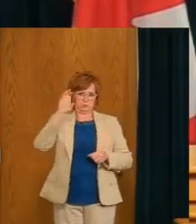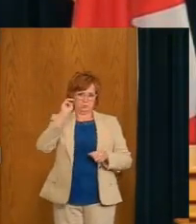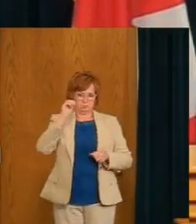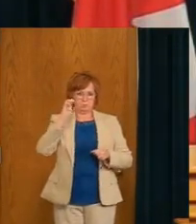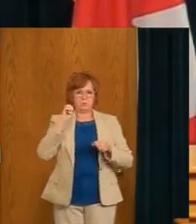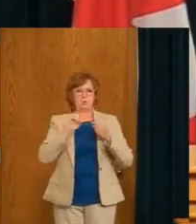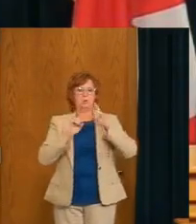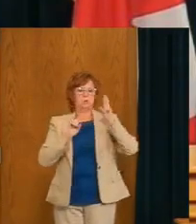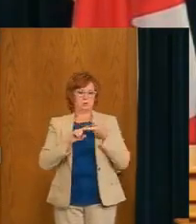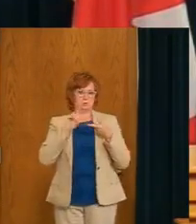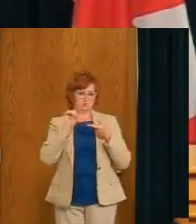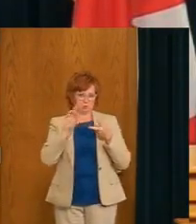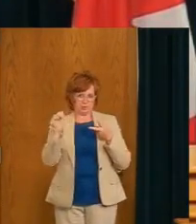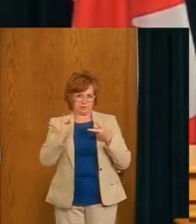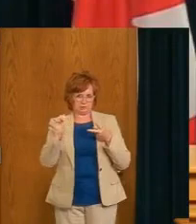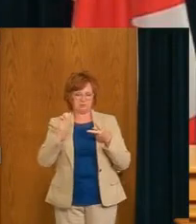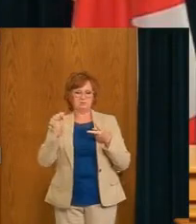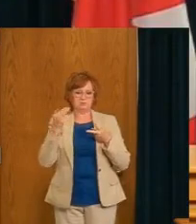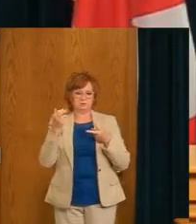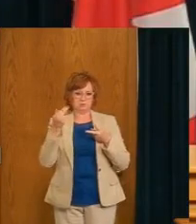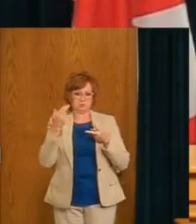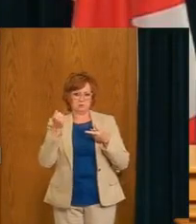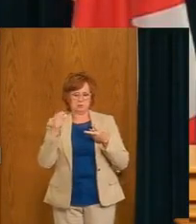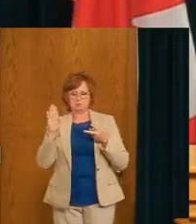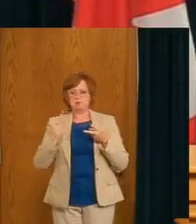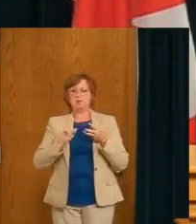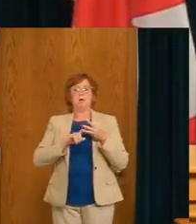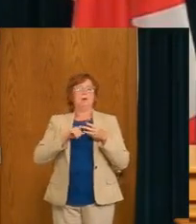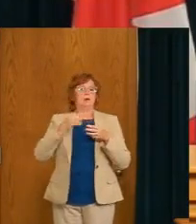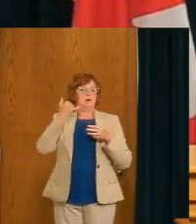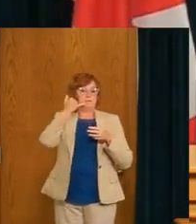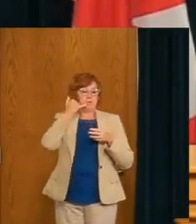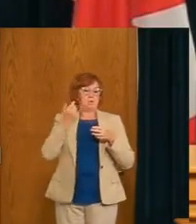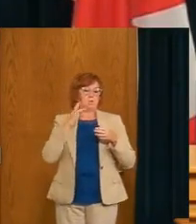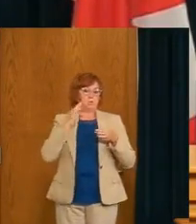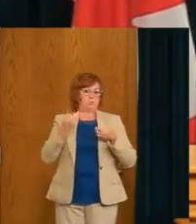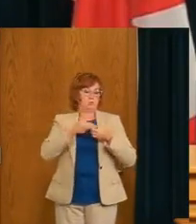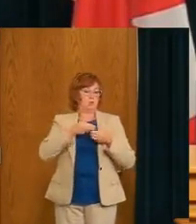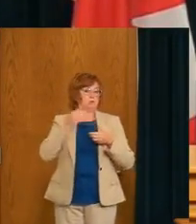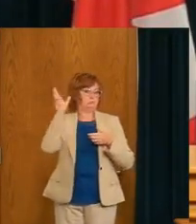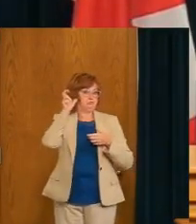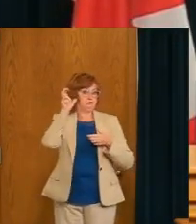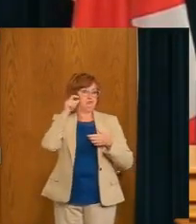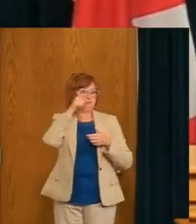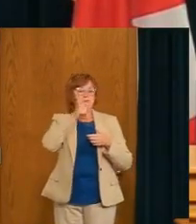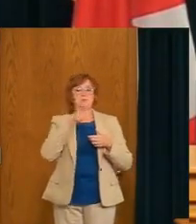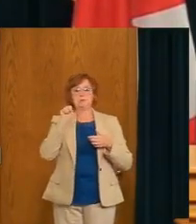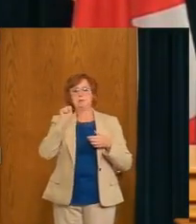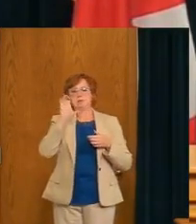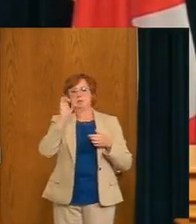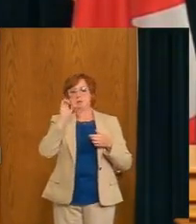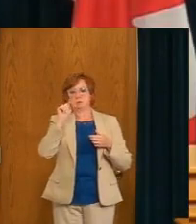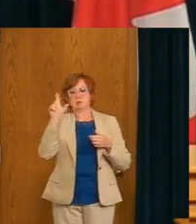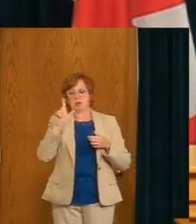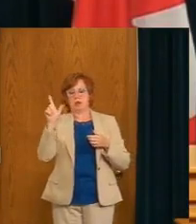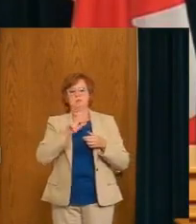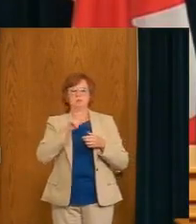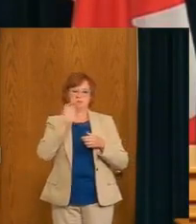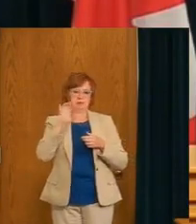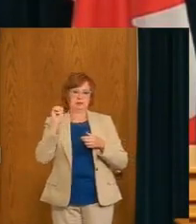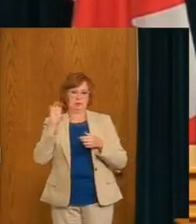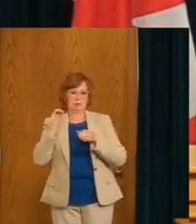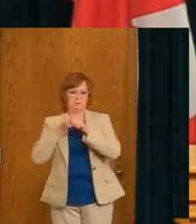Dr. Shahab. As well, joining us on the line is the CEO of the Saskatchewan Health Authority, Scott Livingstone. Premier